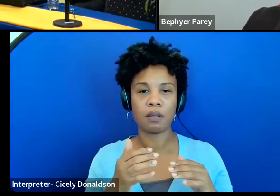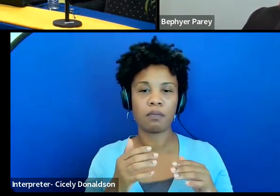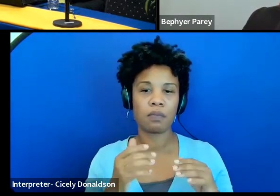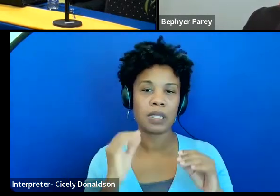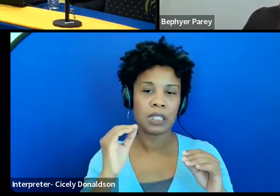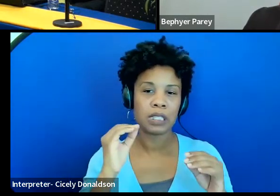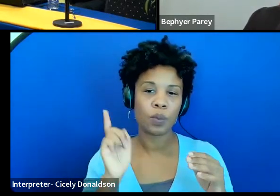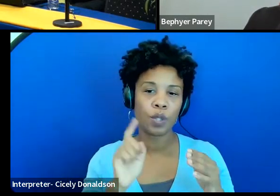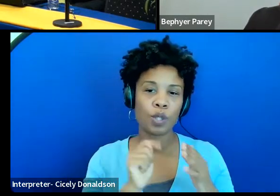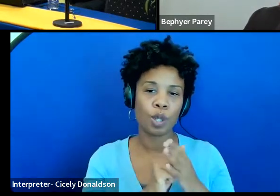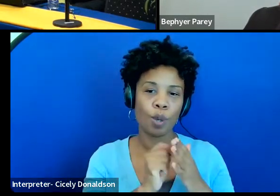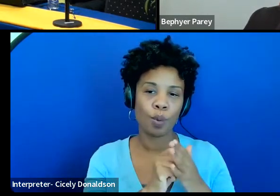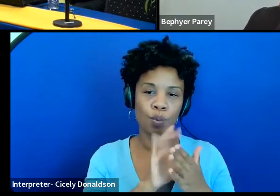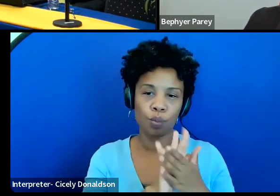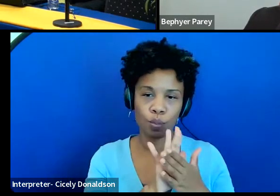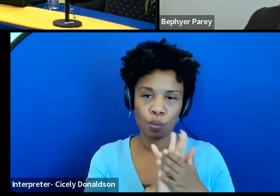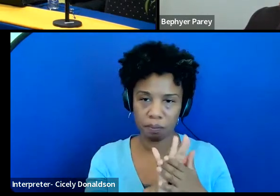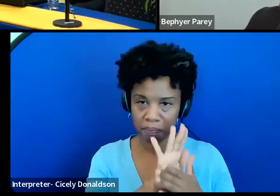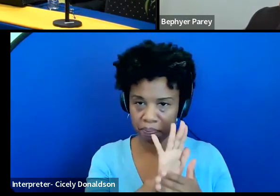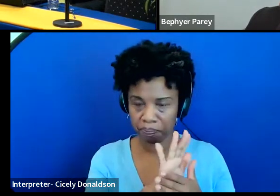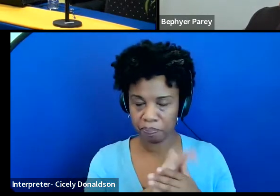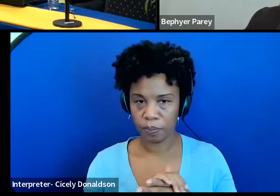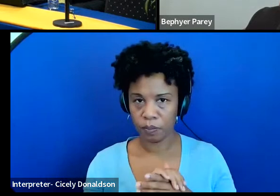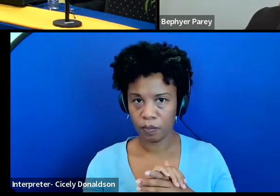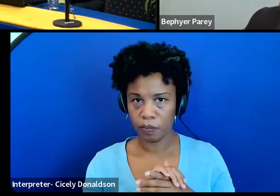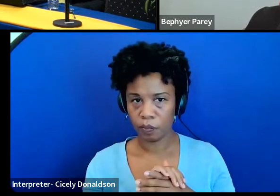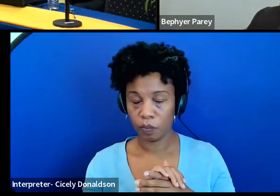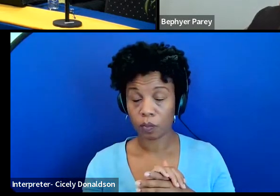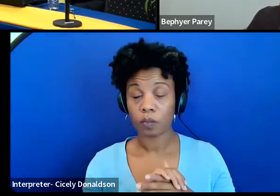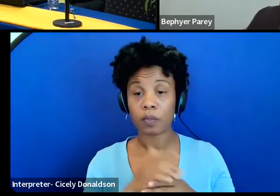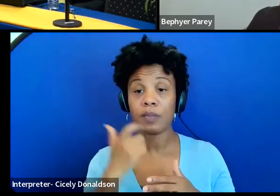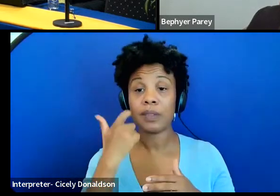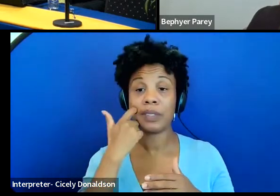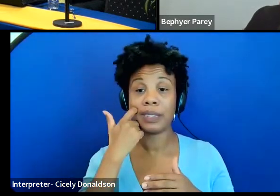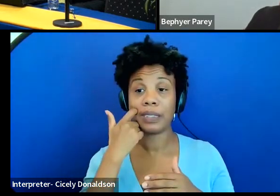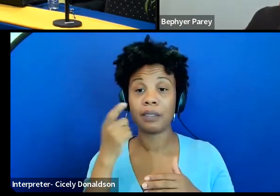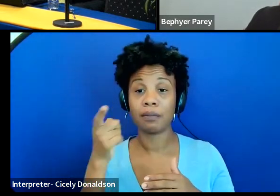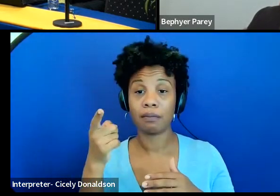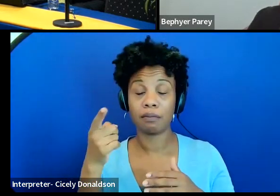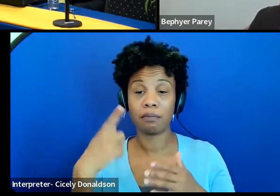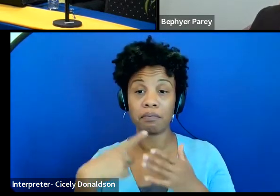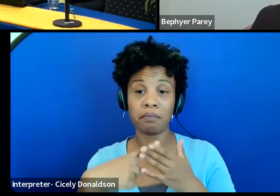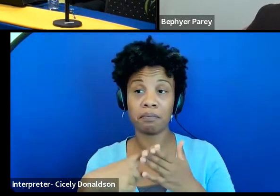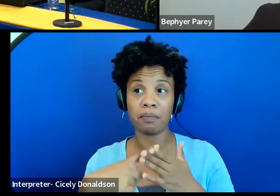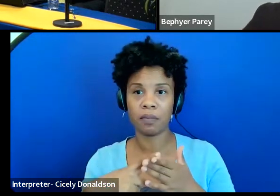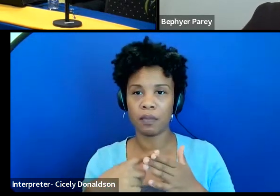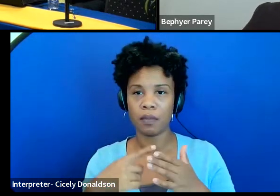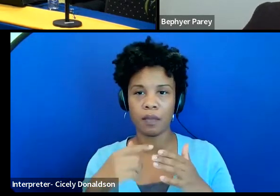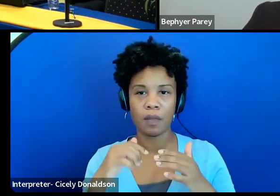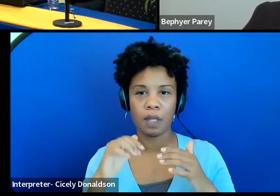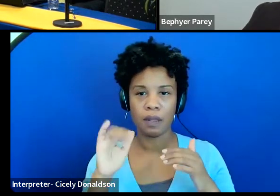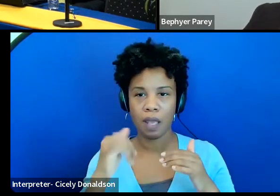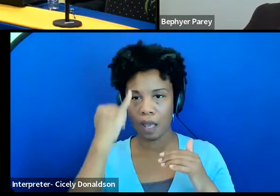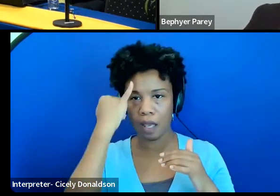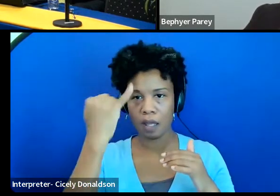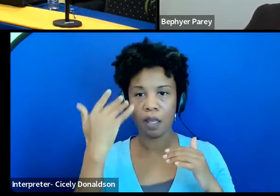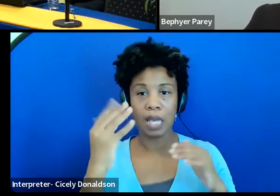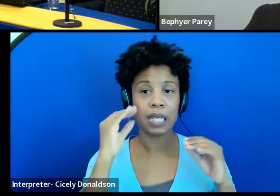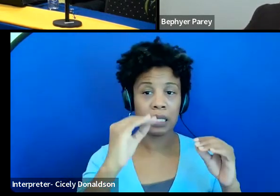to subscribe to the matter of how this can be incorporated in the education system, we recently had a teacher that went